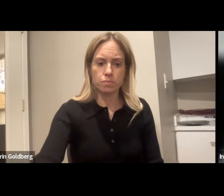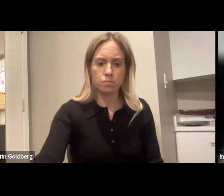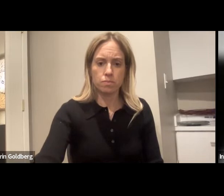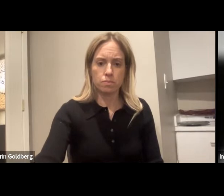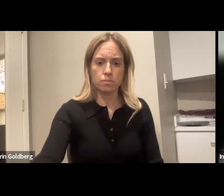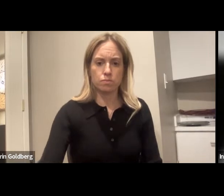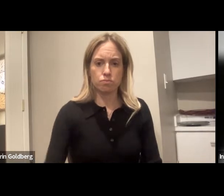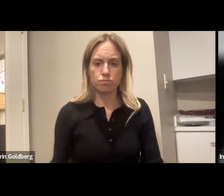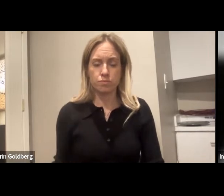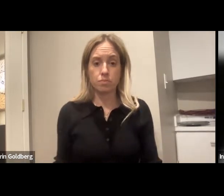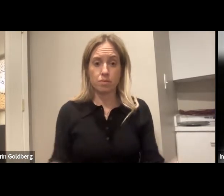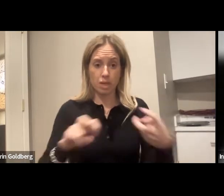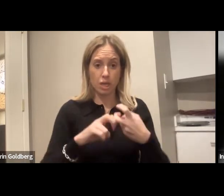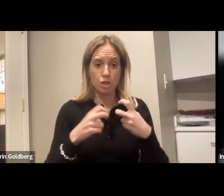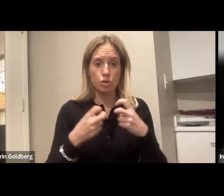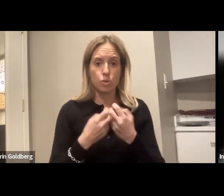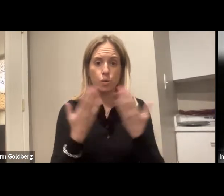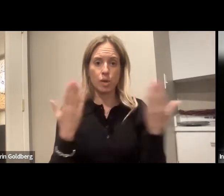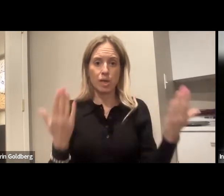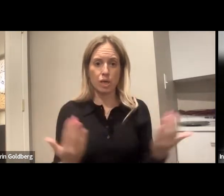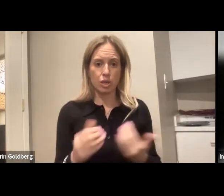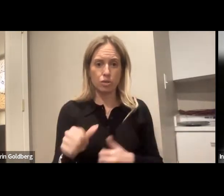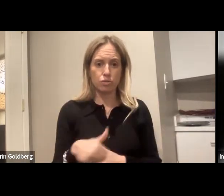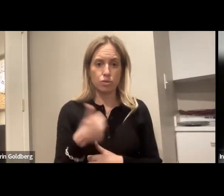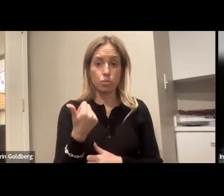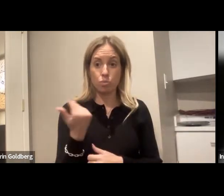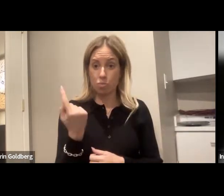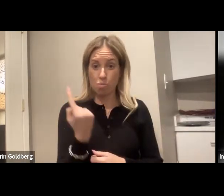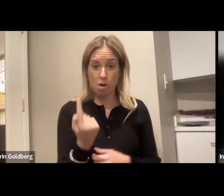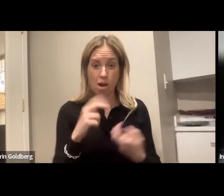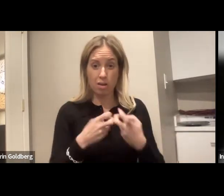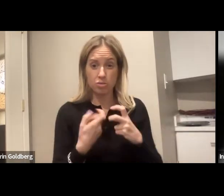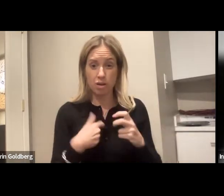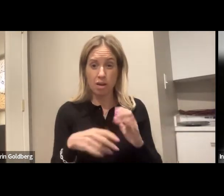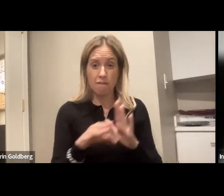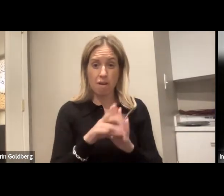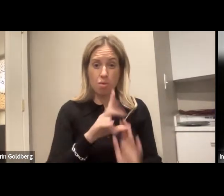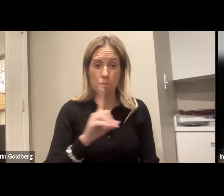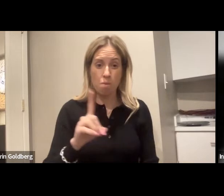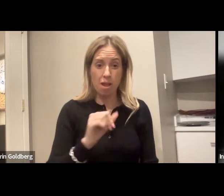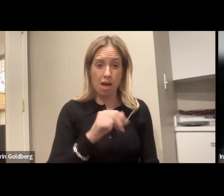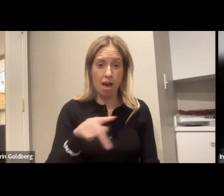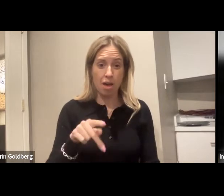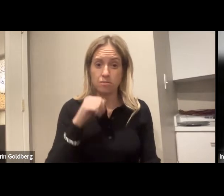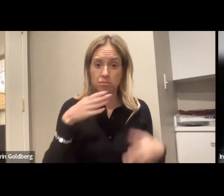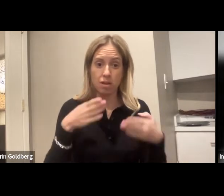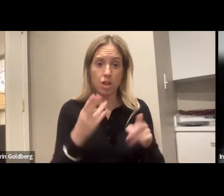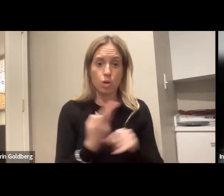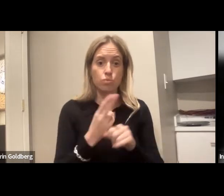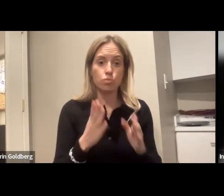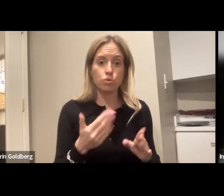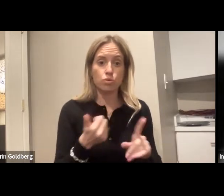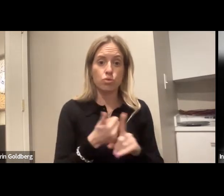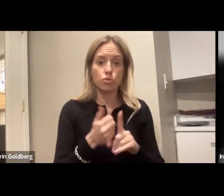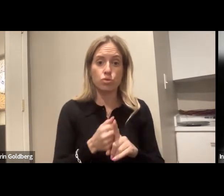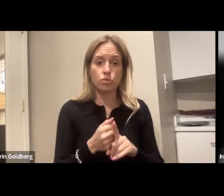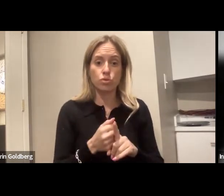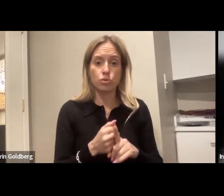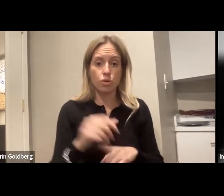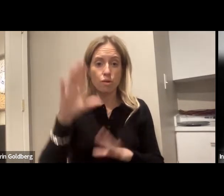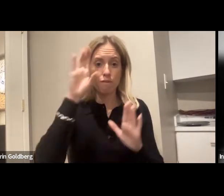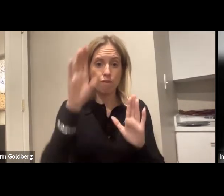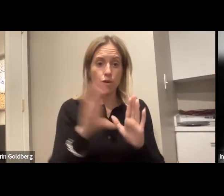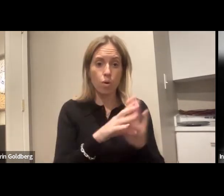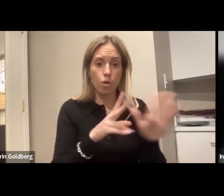Another issue here from the public. One issue I found that is that the 311 app does not allow users to upload photos